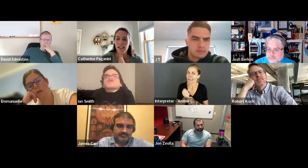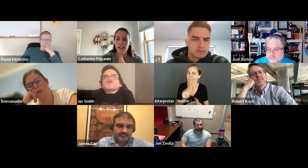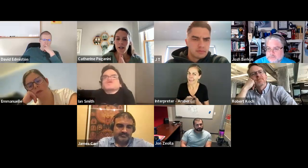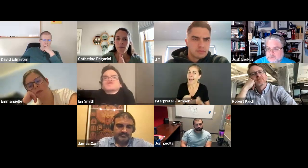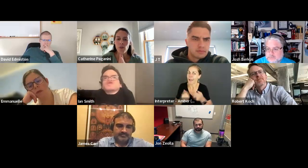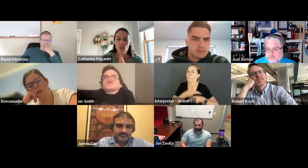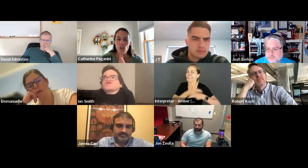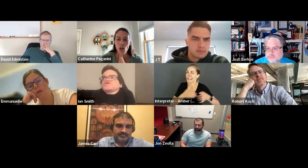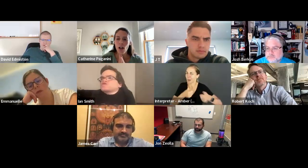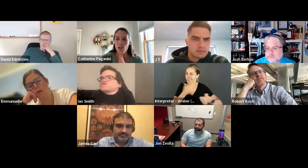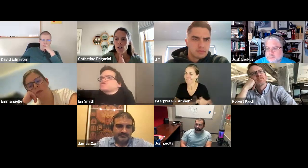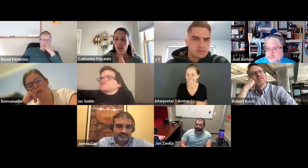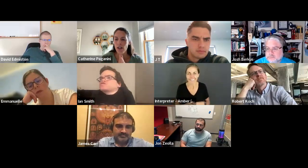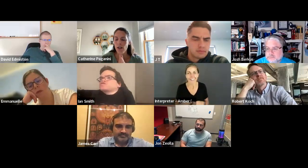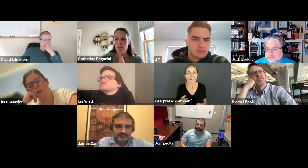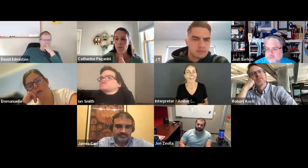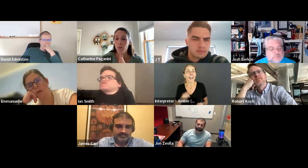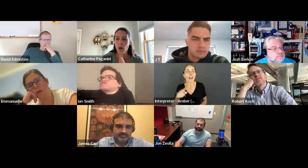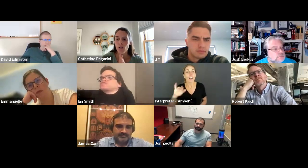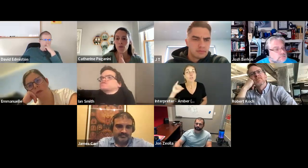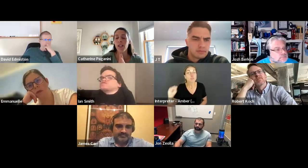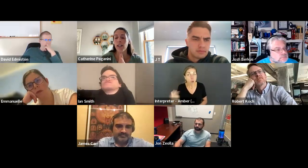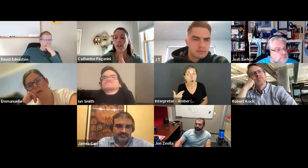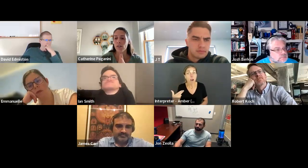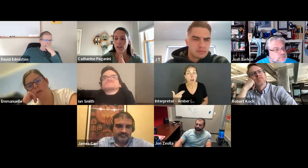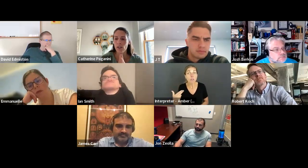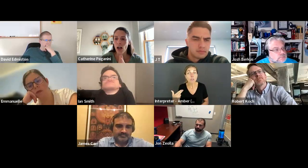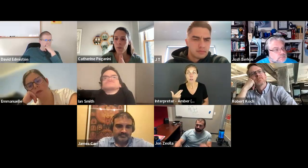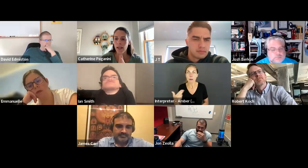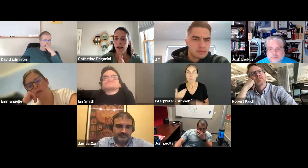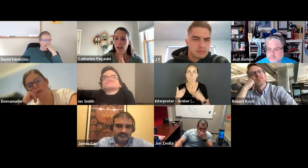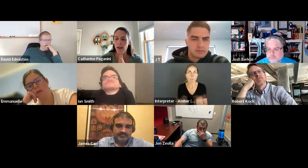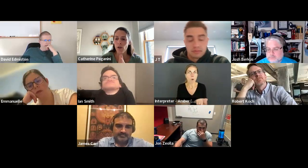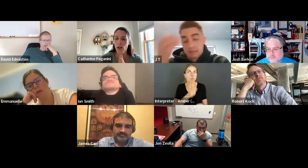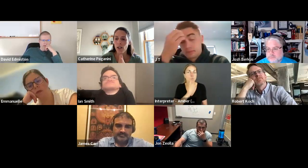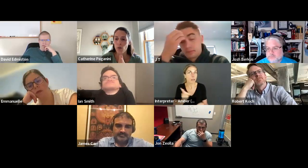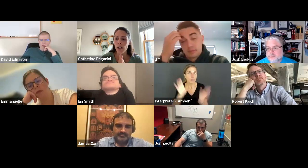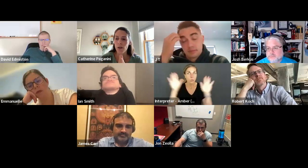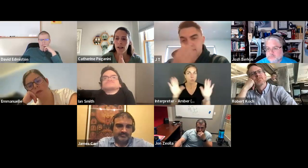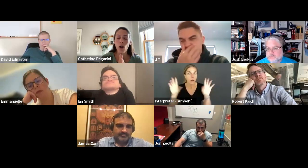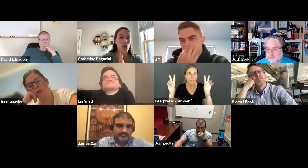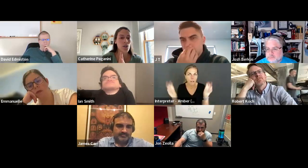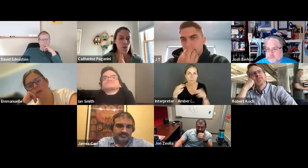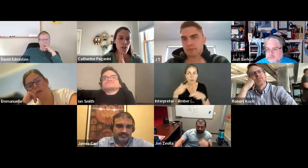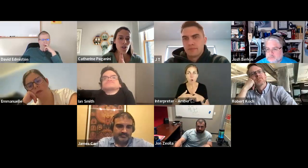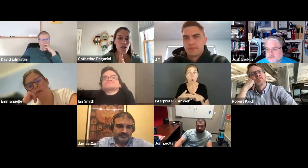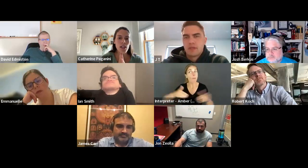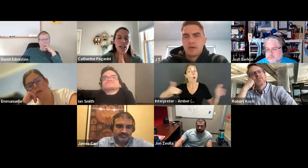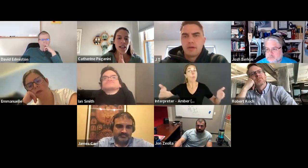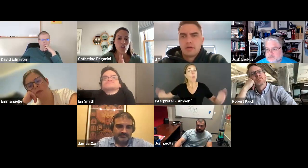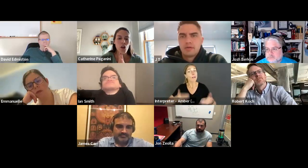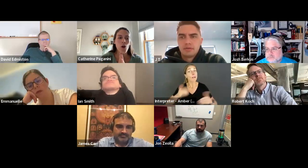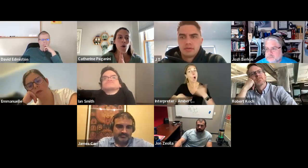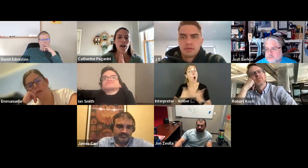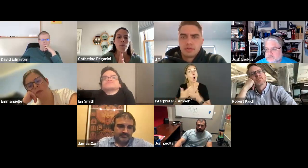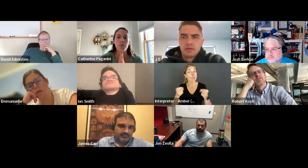And Josh proposed a really great topic called Welcoming All Contributors.